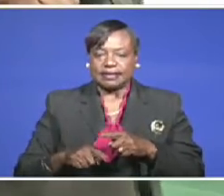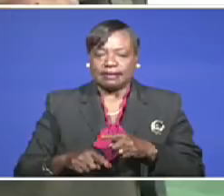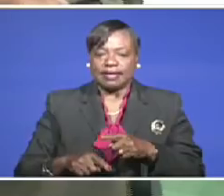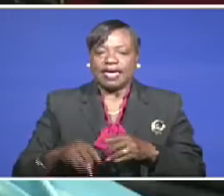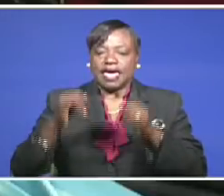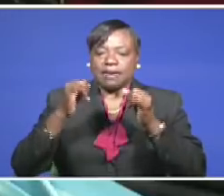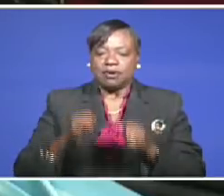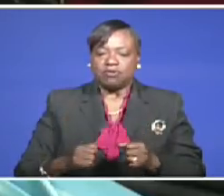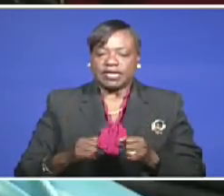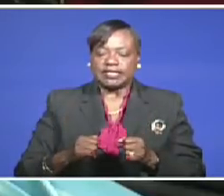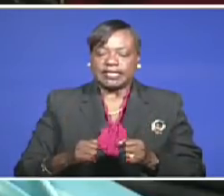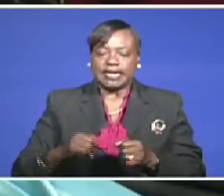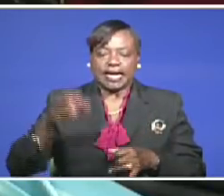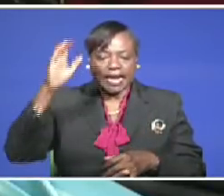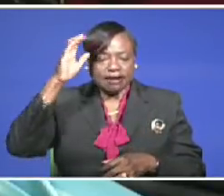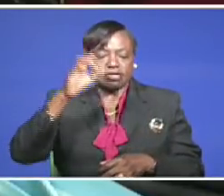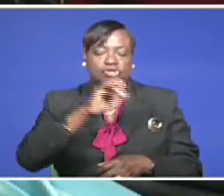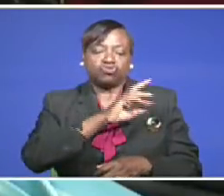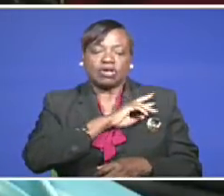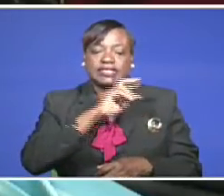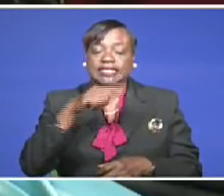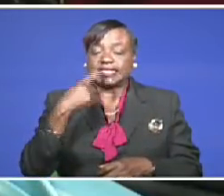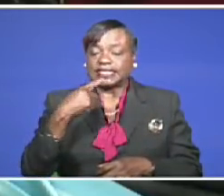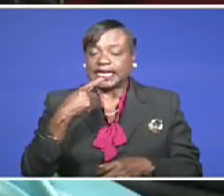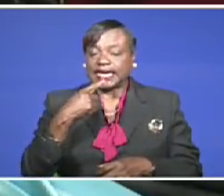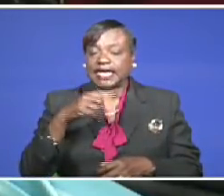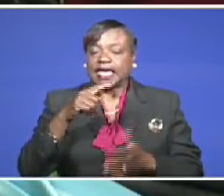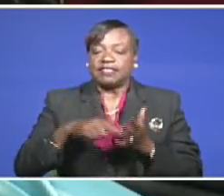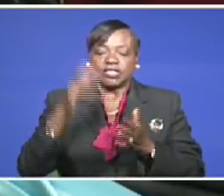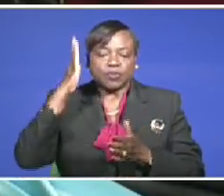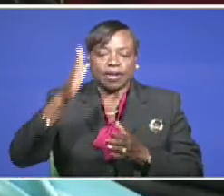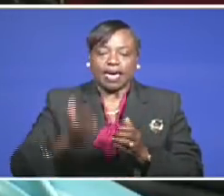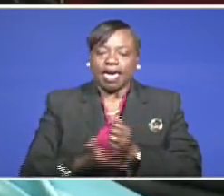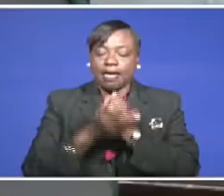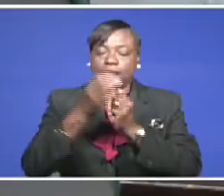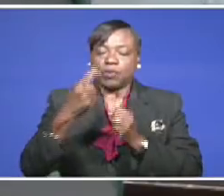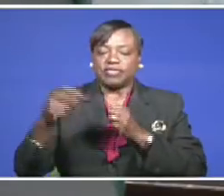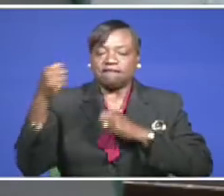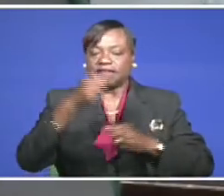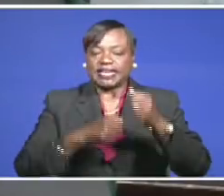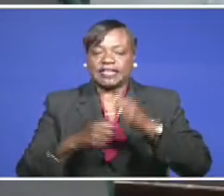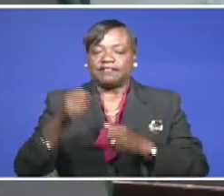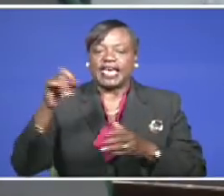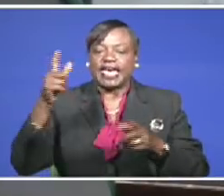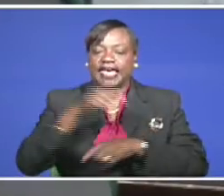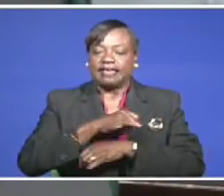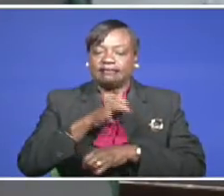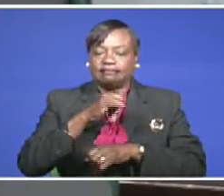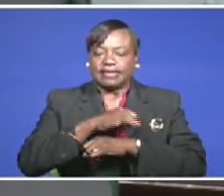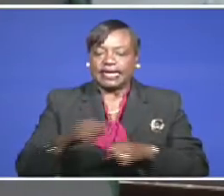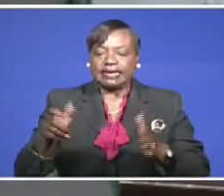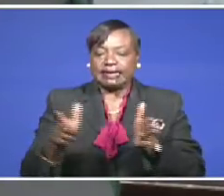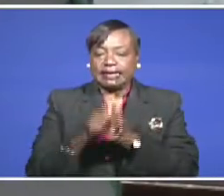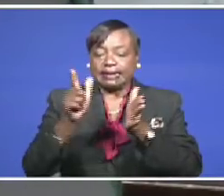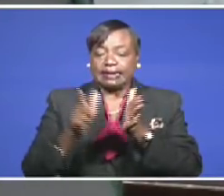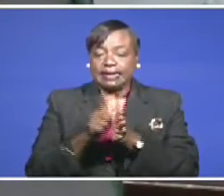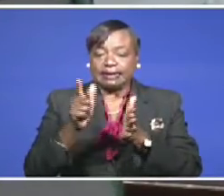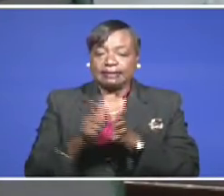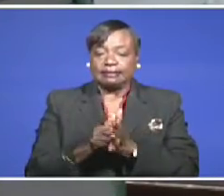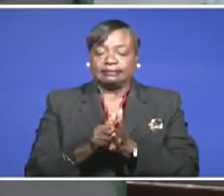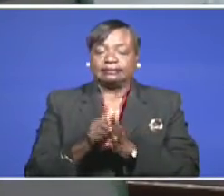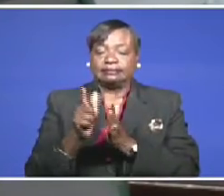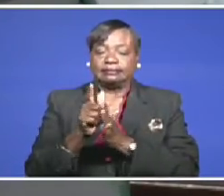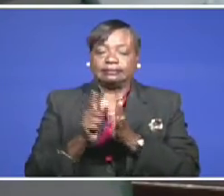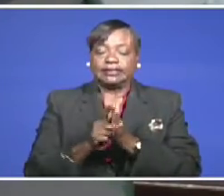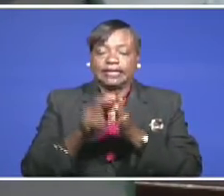Russell believes the radios will aid in the fight against illegal immigration. The actual equipment, the two-way radios, can actually reach as far